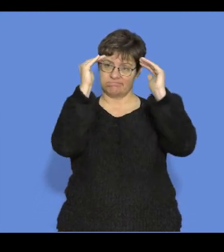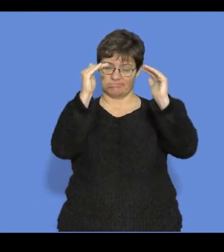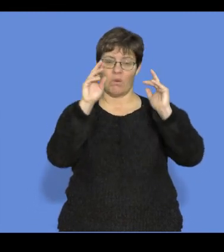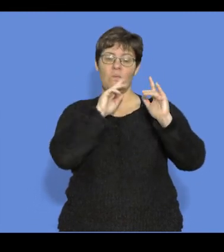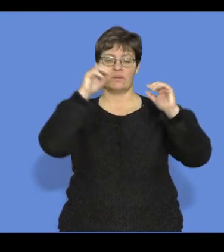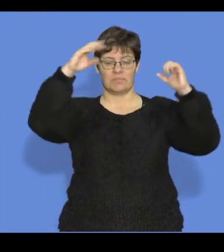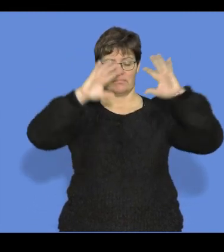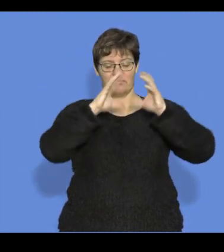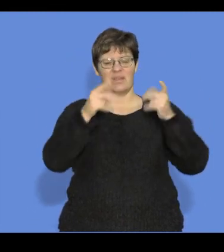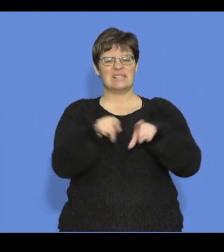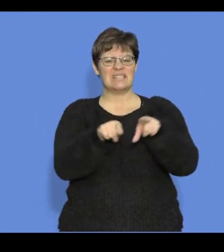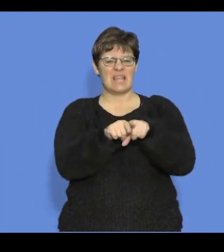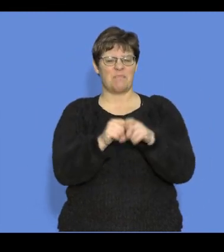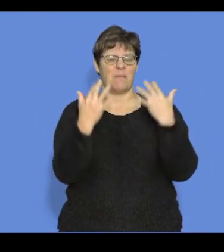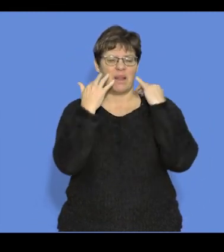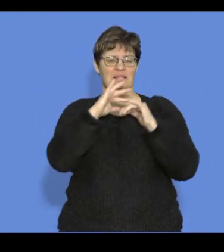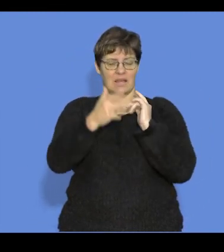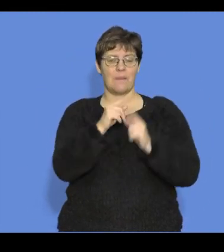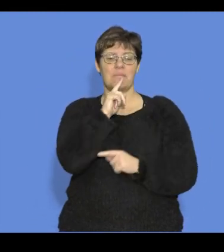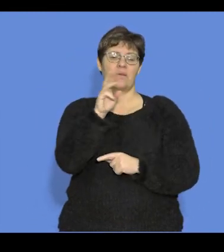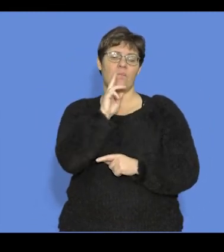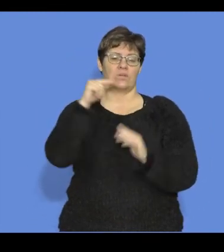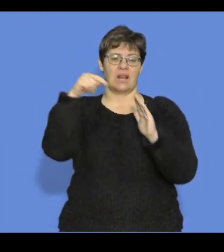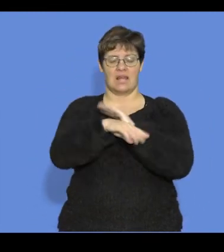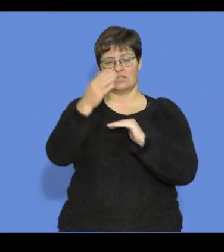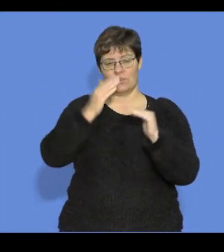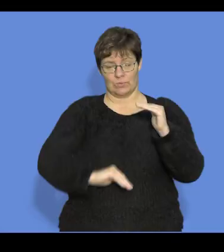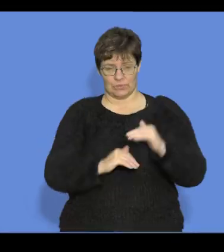the humidity, so they lose less water.